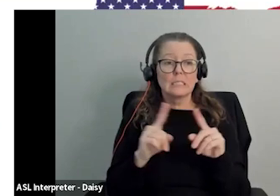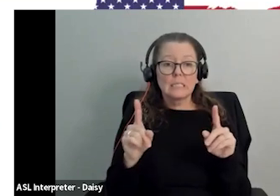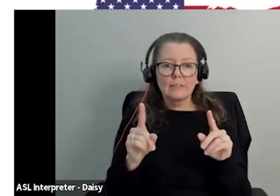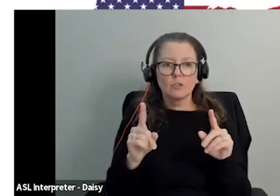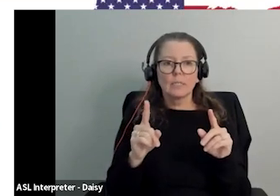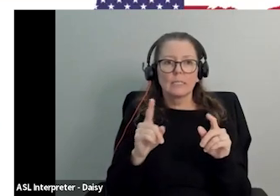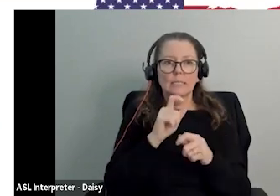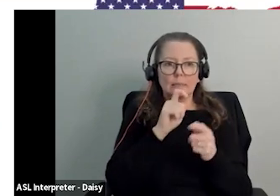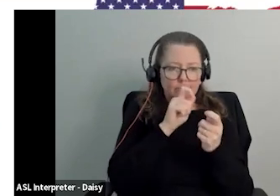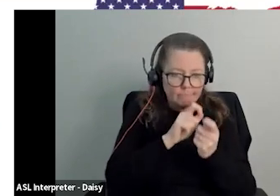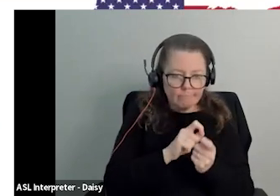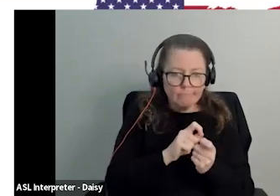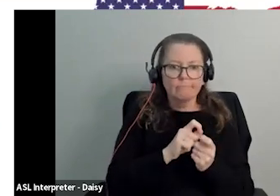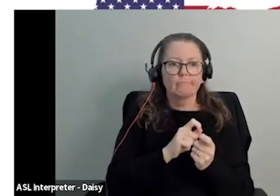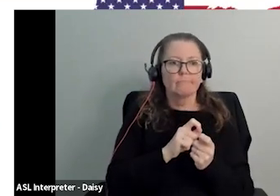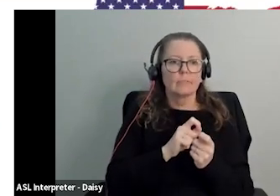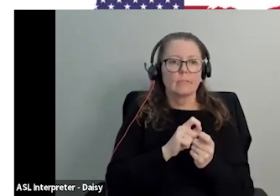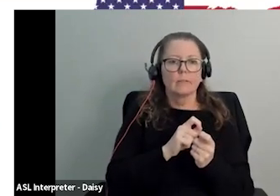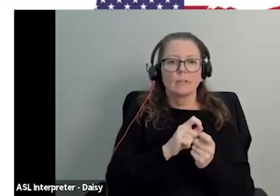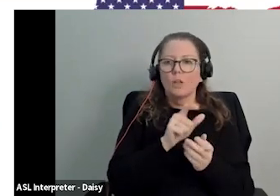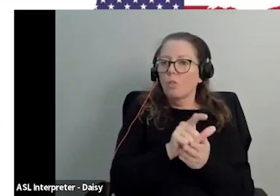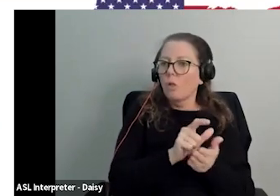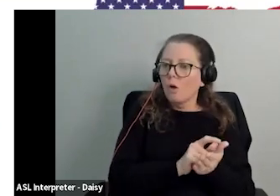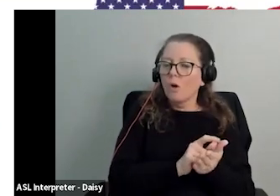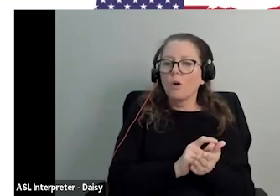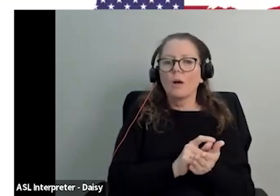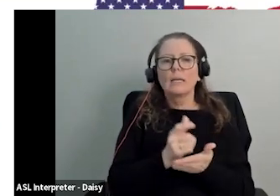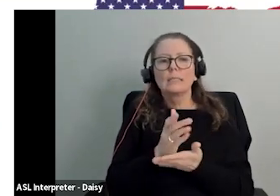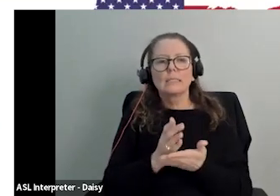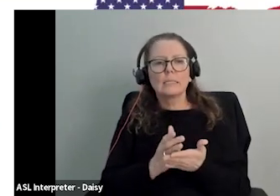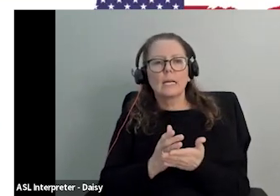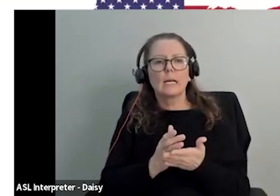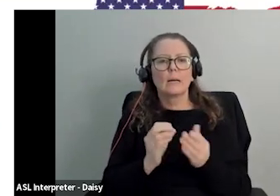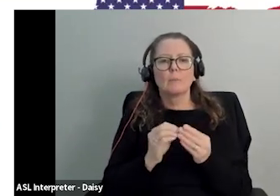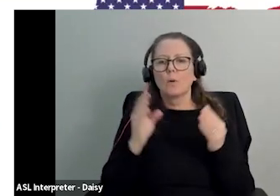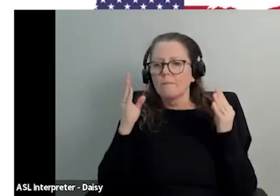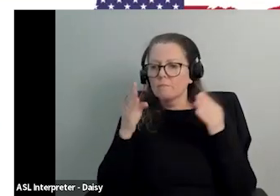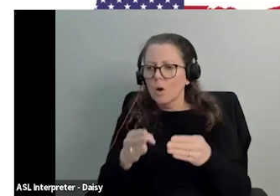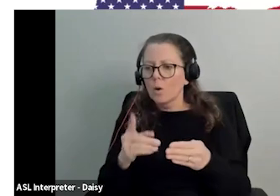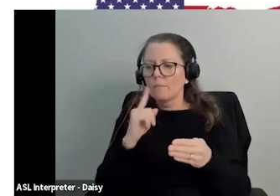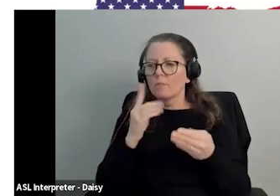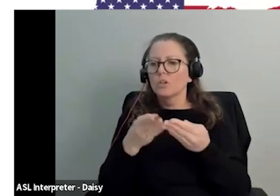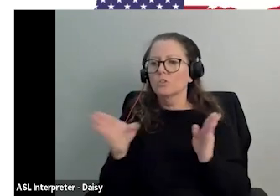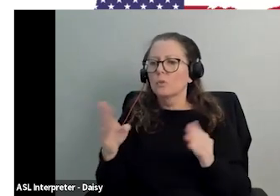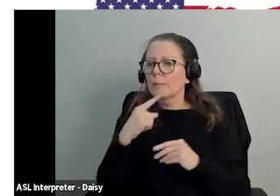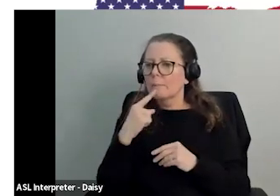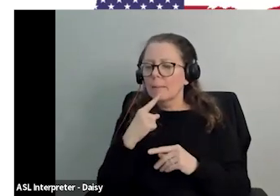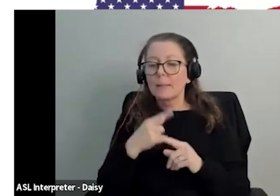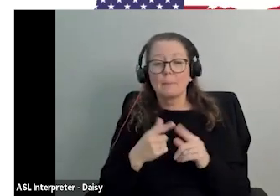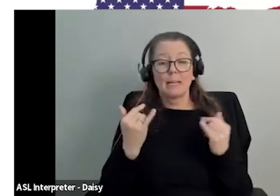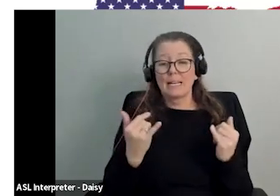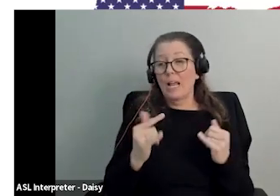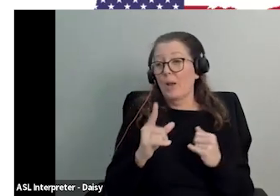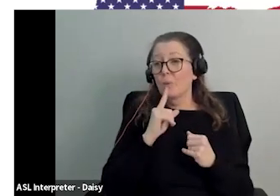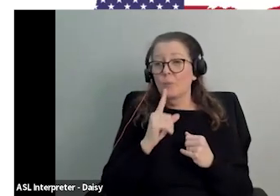prescriptive laws, and some that are perhaps now more focused on the public sector. But I think what we're moving is